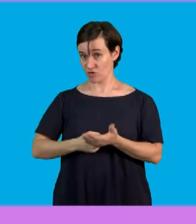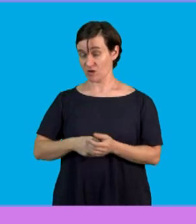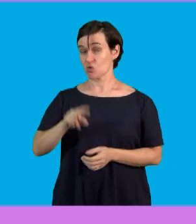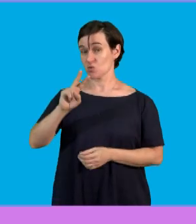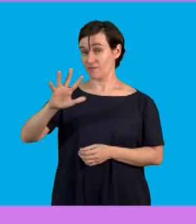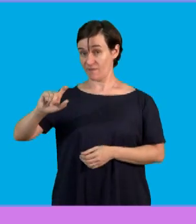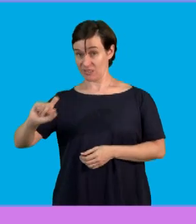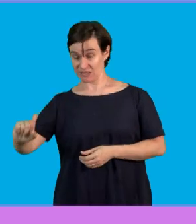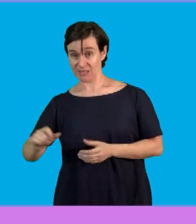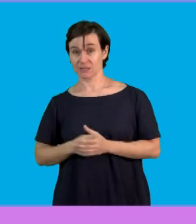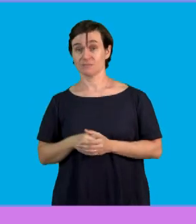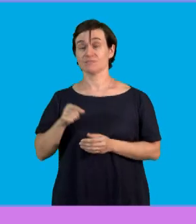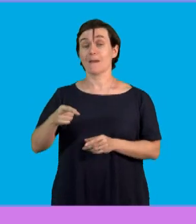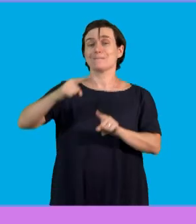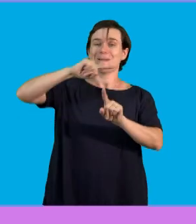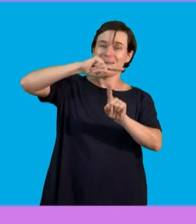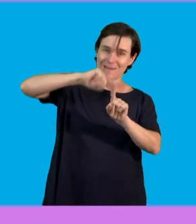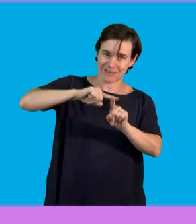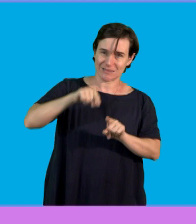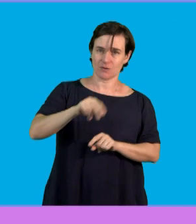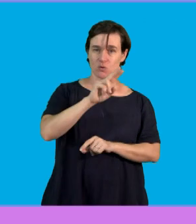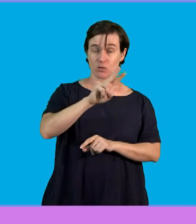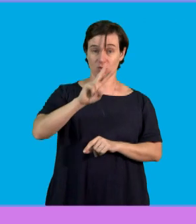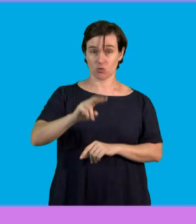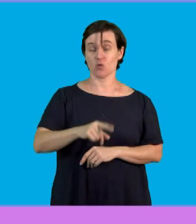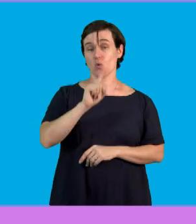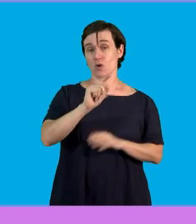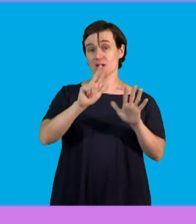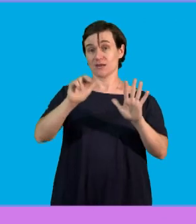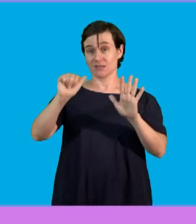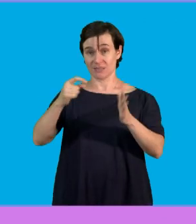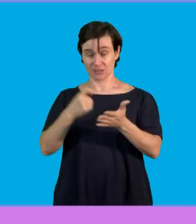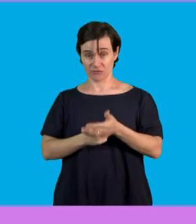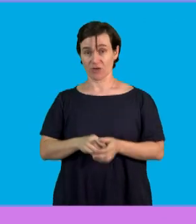32,522 rand 25 cents plus